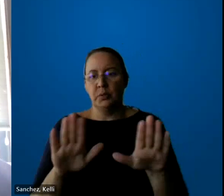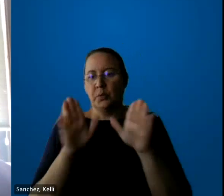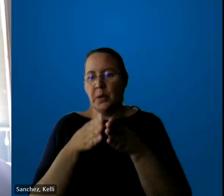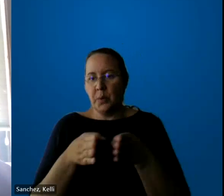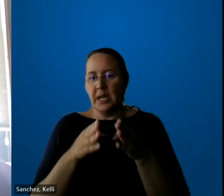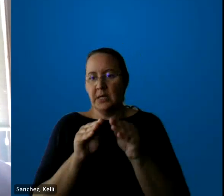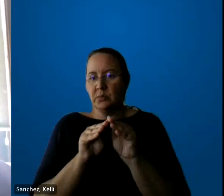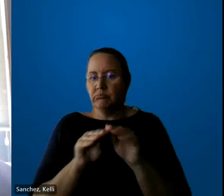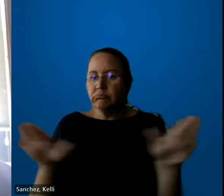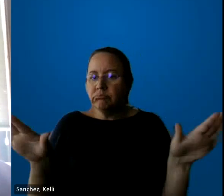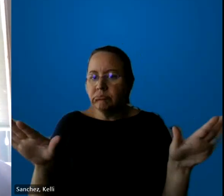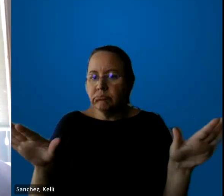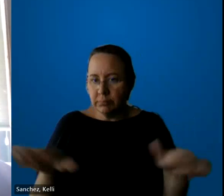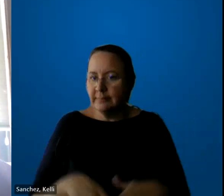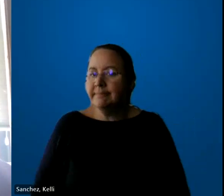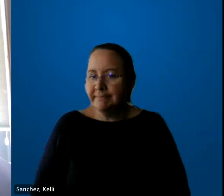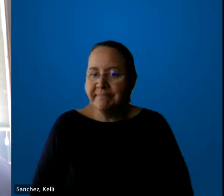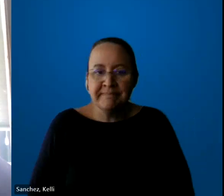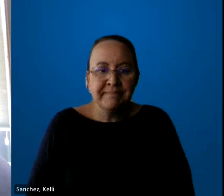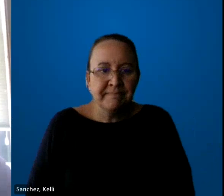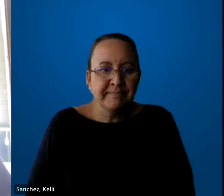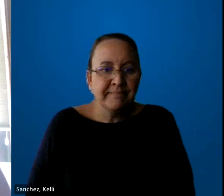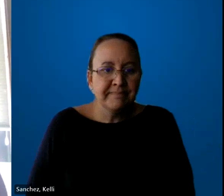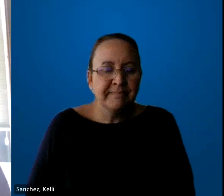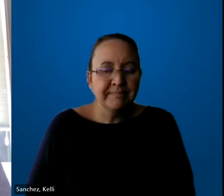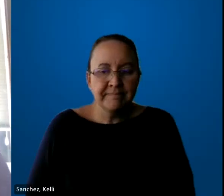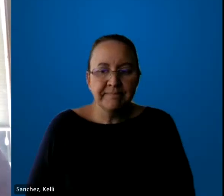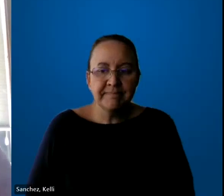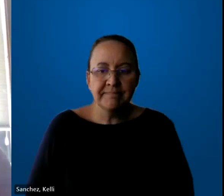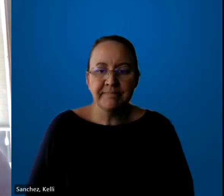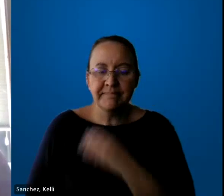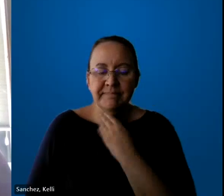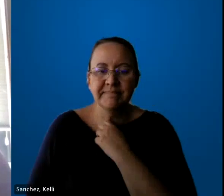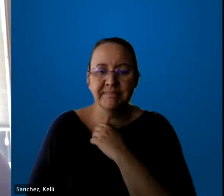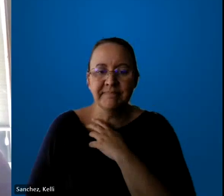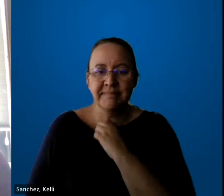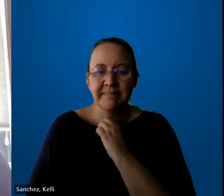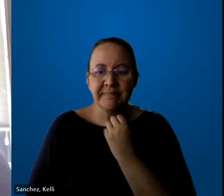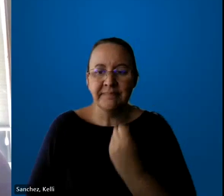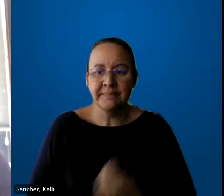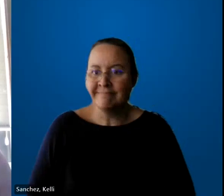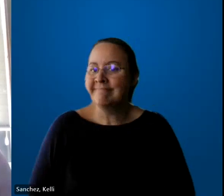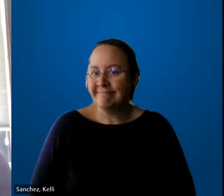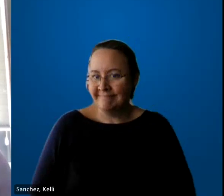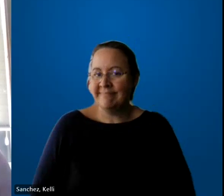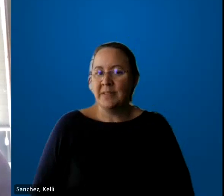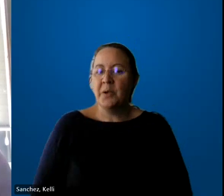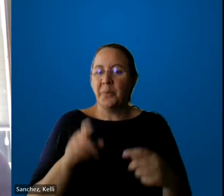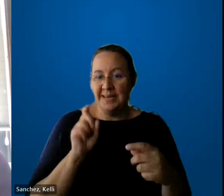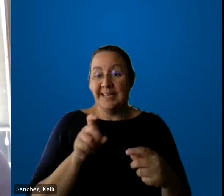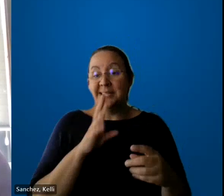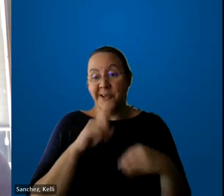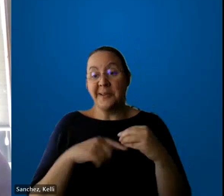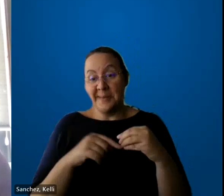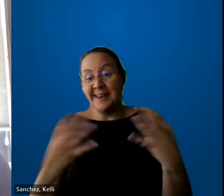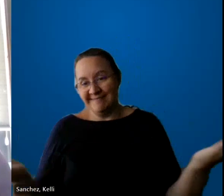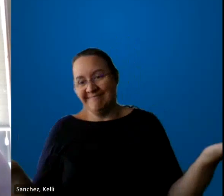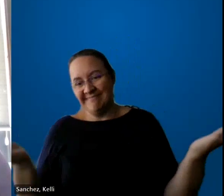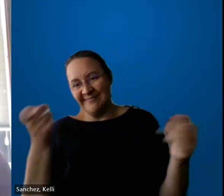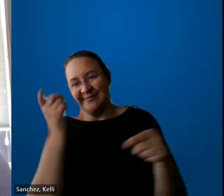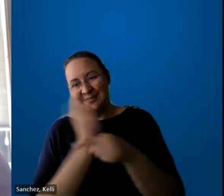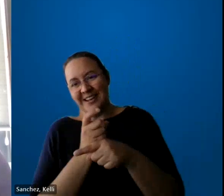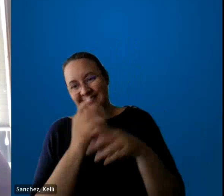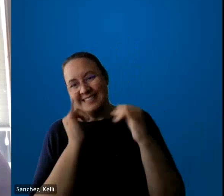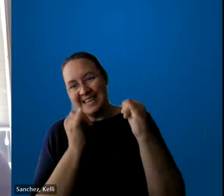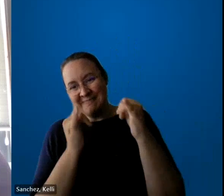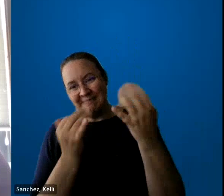the word. Okay, good. Yeah. I was gonna say we need to talk about it, which is Yeah. exactly what Shan